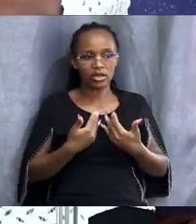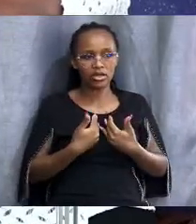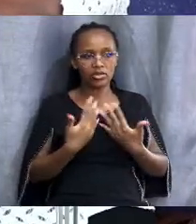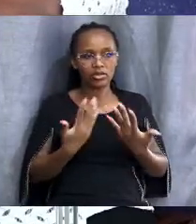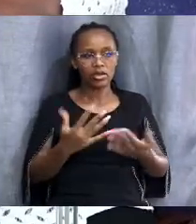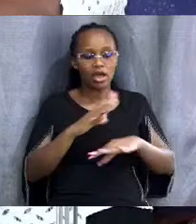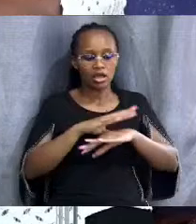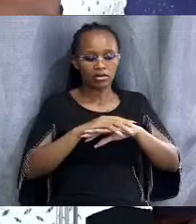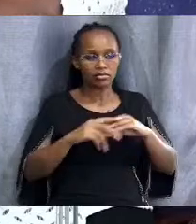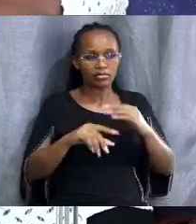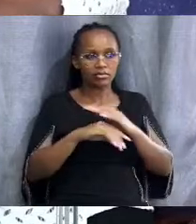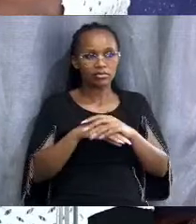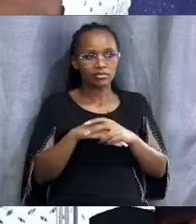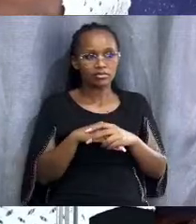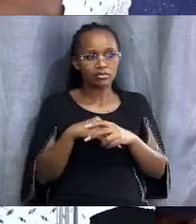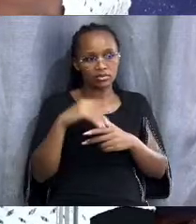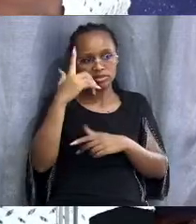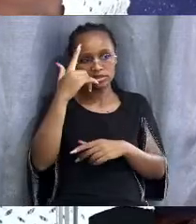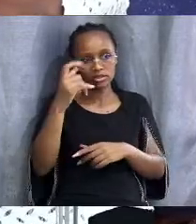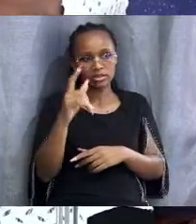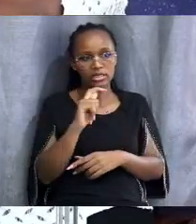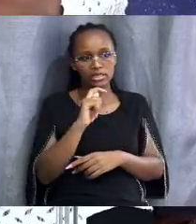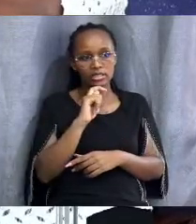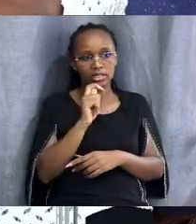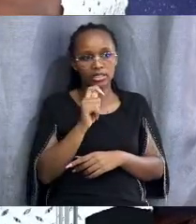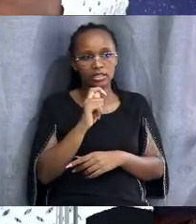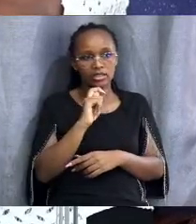of comfort, and your dreams